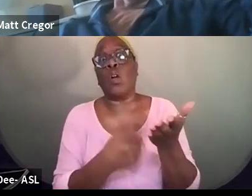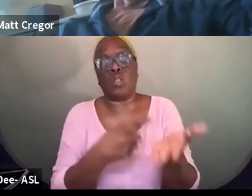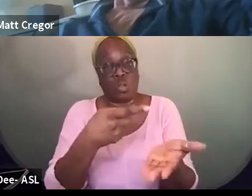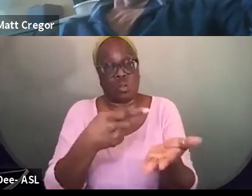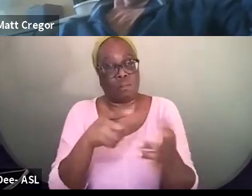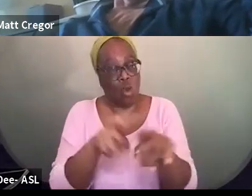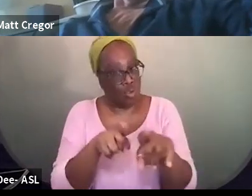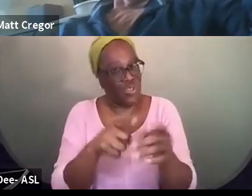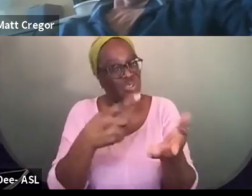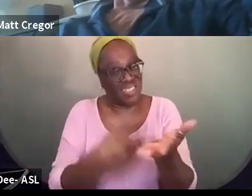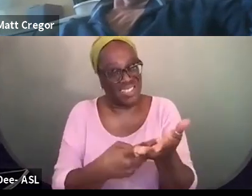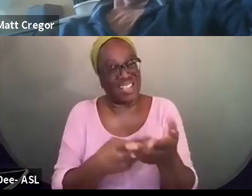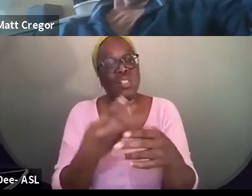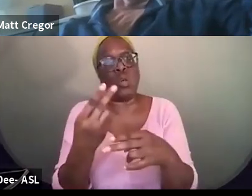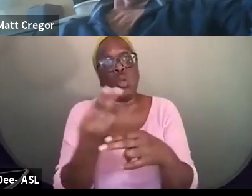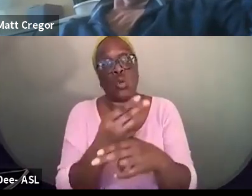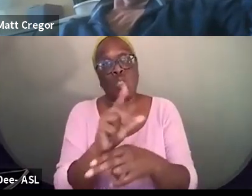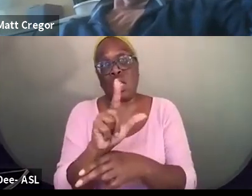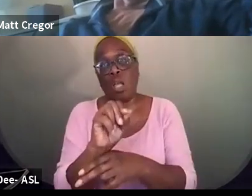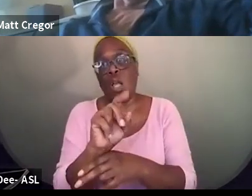utilizing an lottery